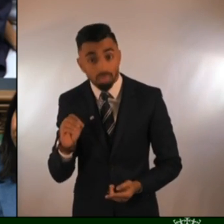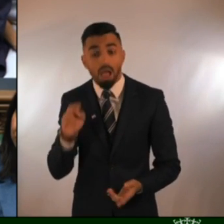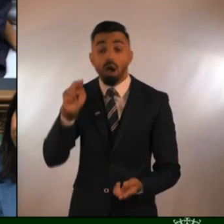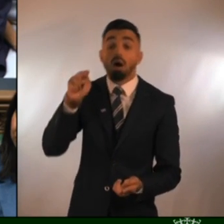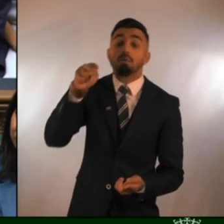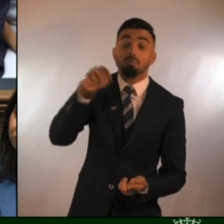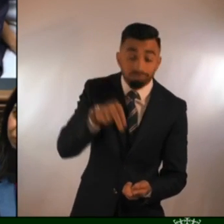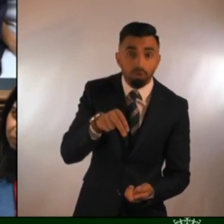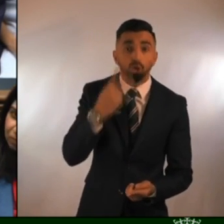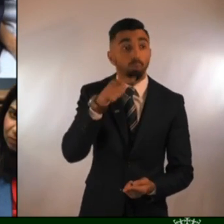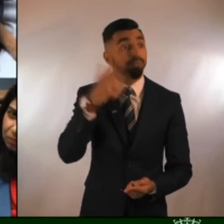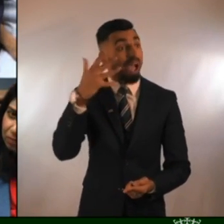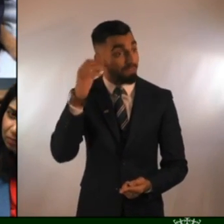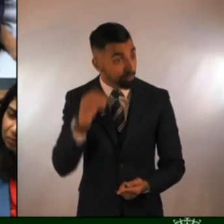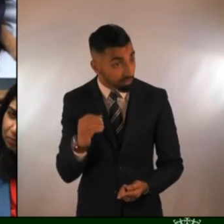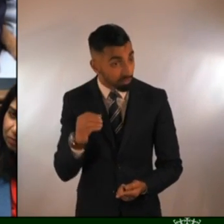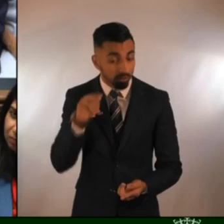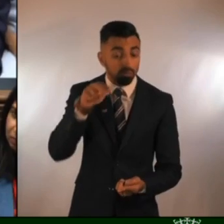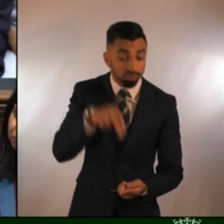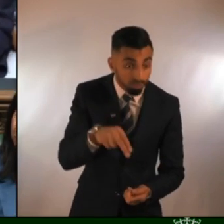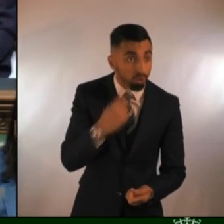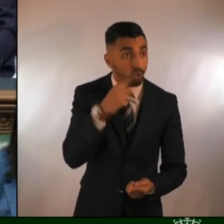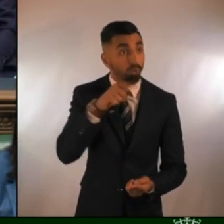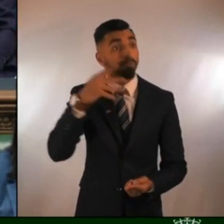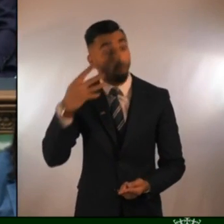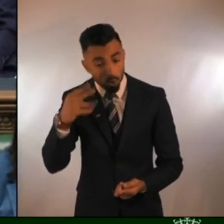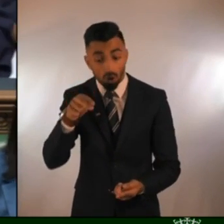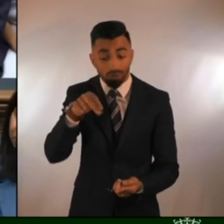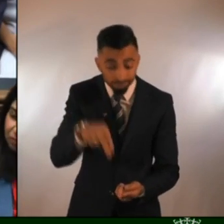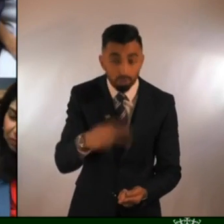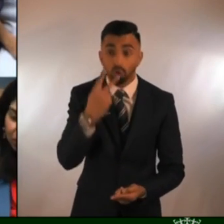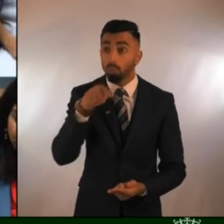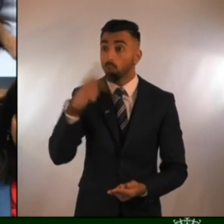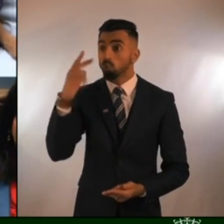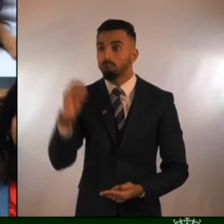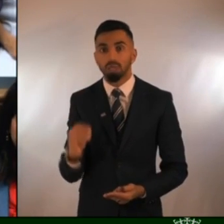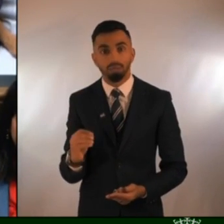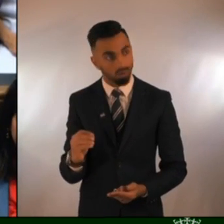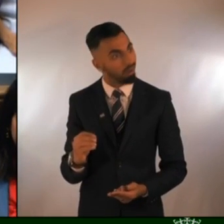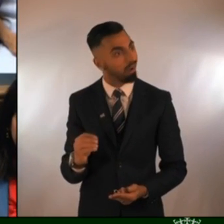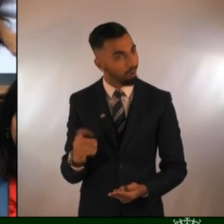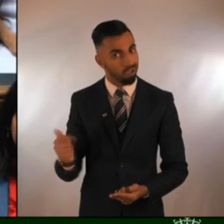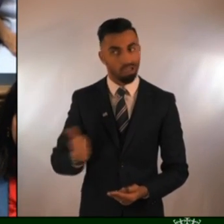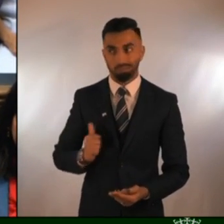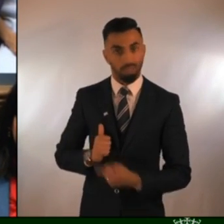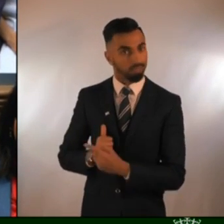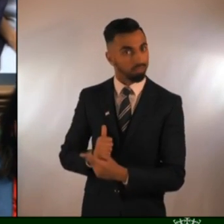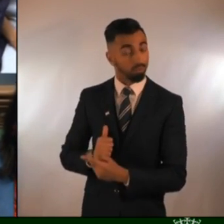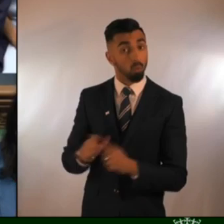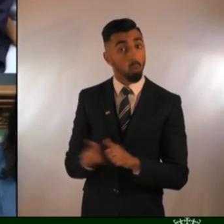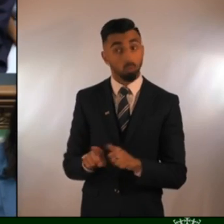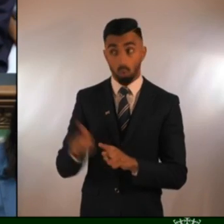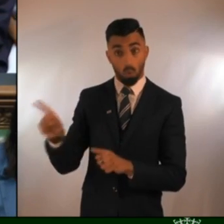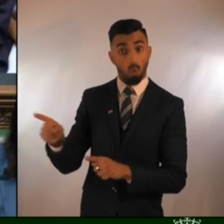2.5%, 2.4% and 2.2% in the following years. And the OBR forecasts that headline debt will